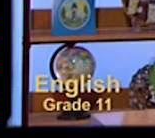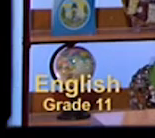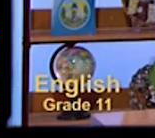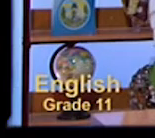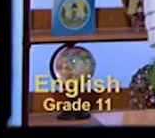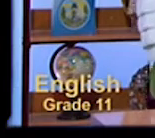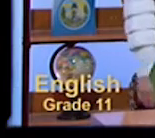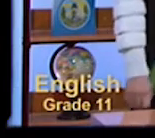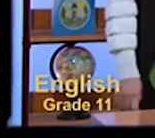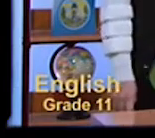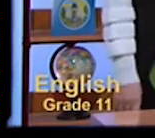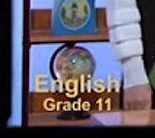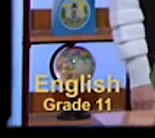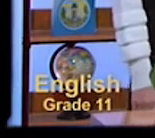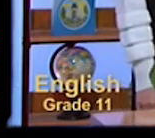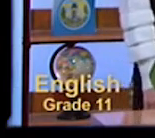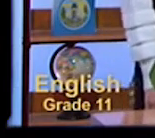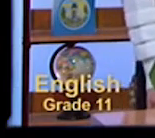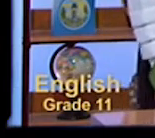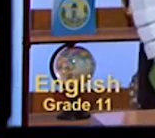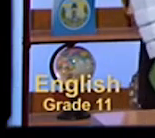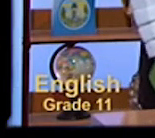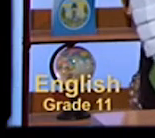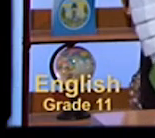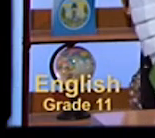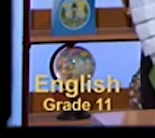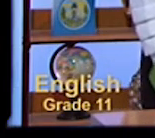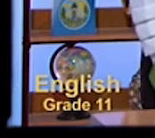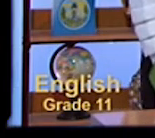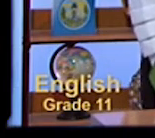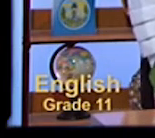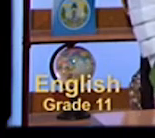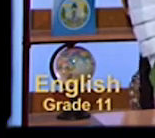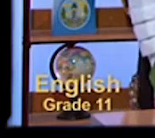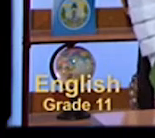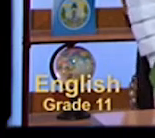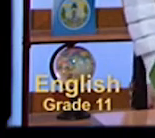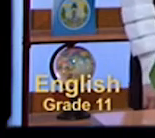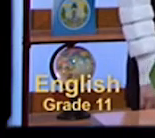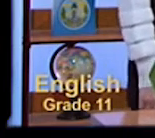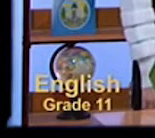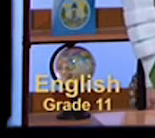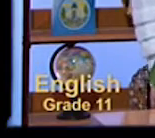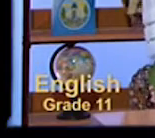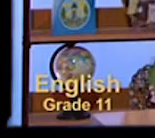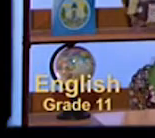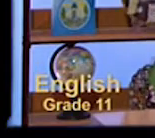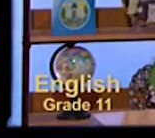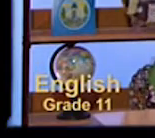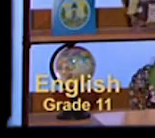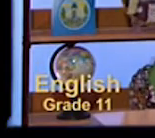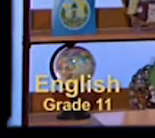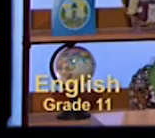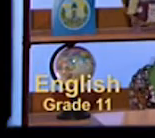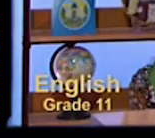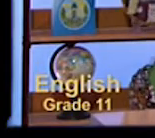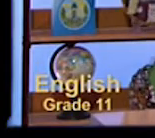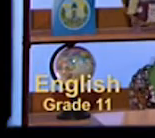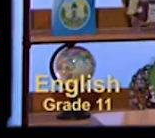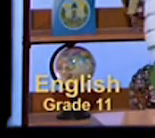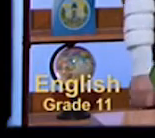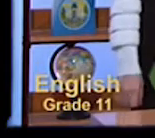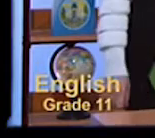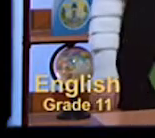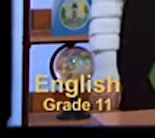situation. And you have to use the expressions and keywords which are given here.